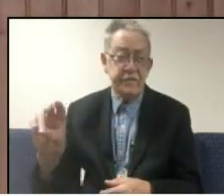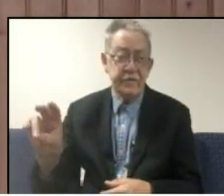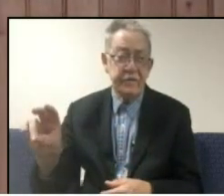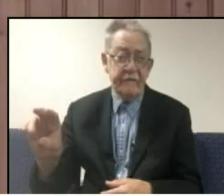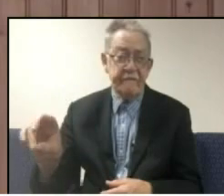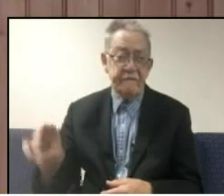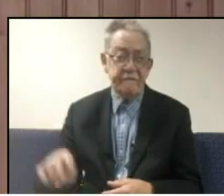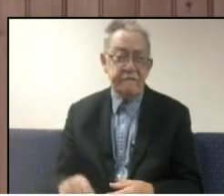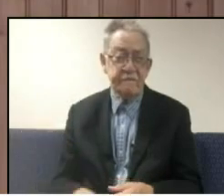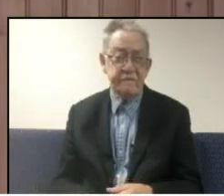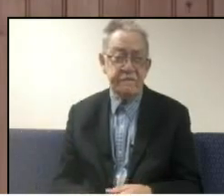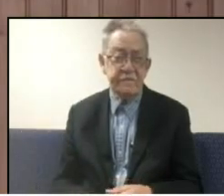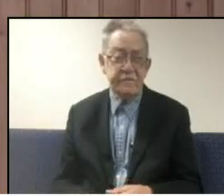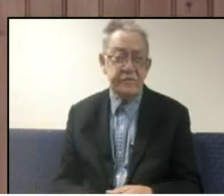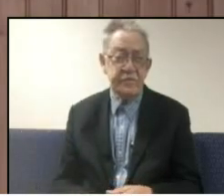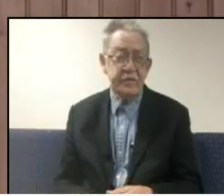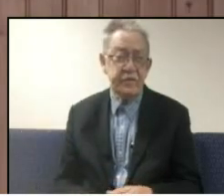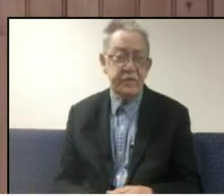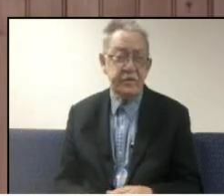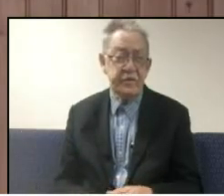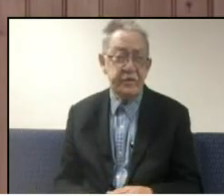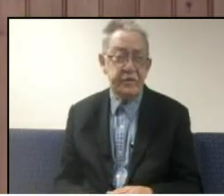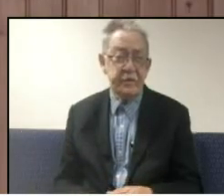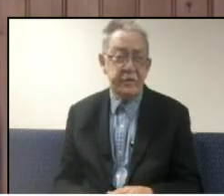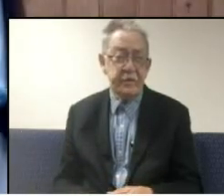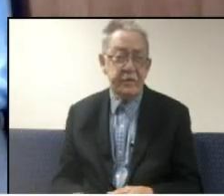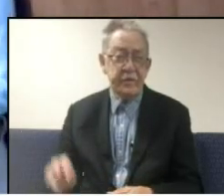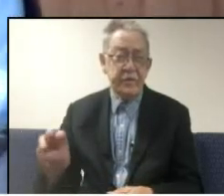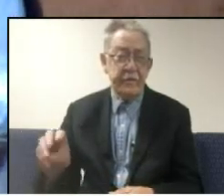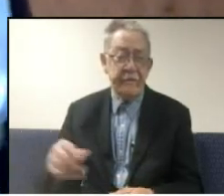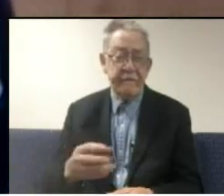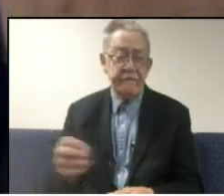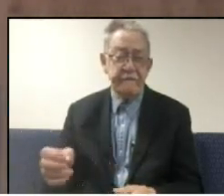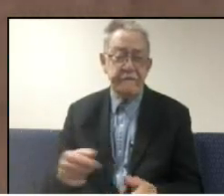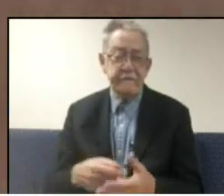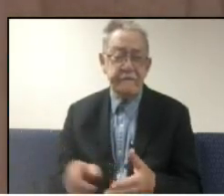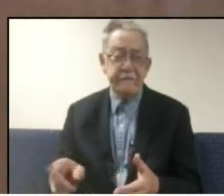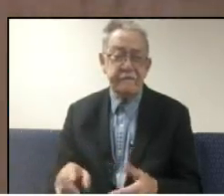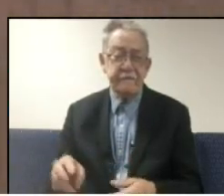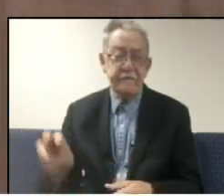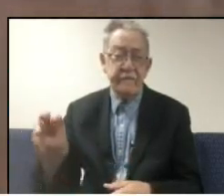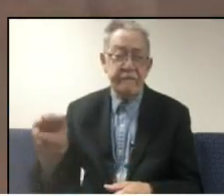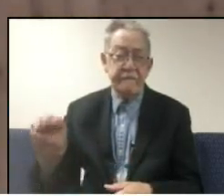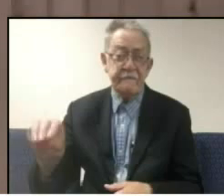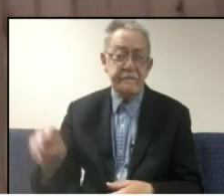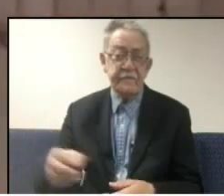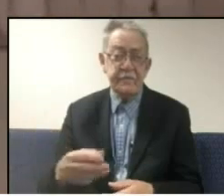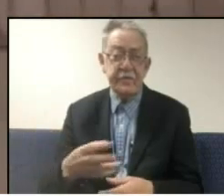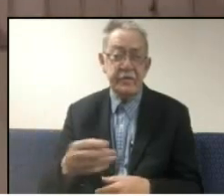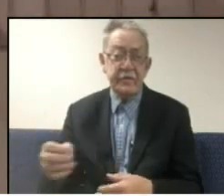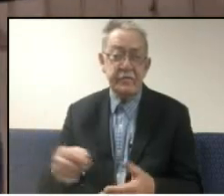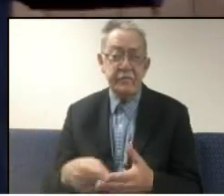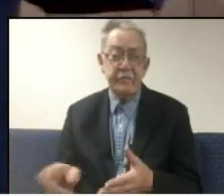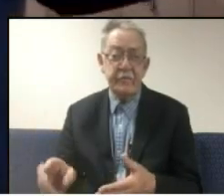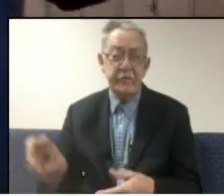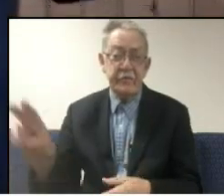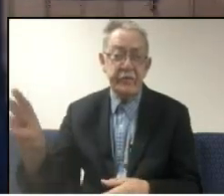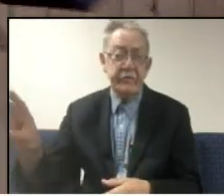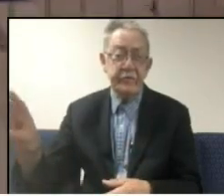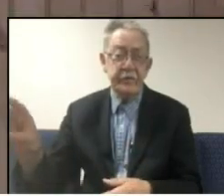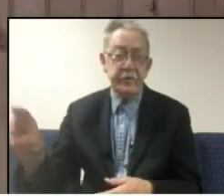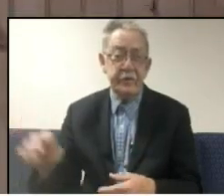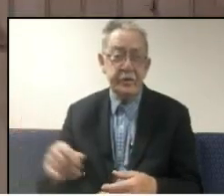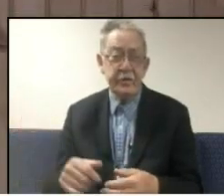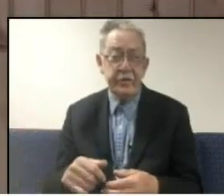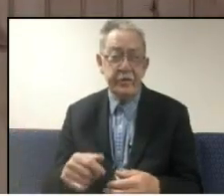not, after what had happened, God being pleased to reveal himself to me, showing me that my purpose was to preach to the Gentiles, he